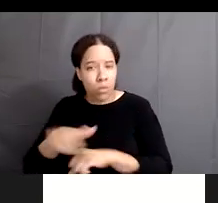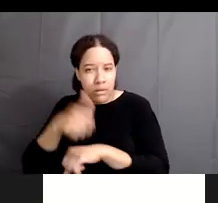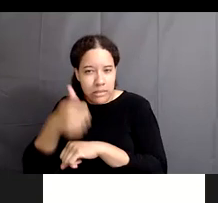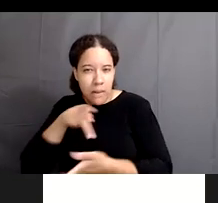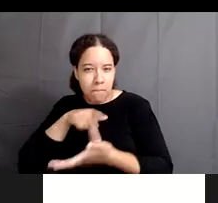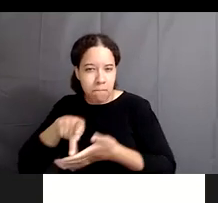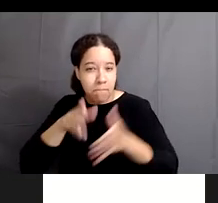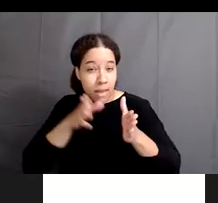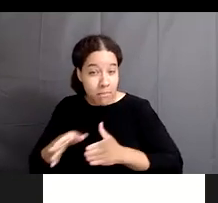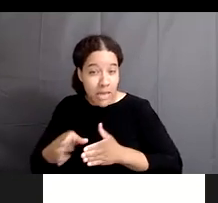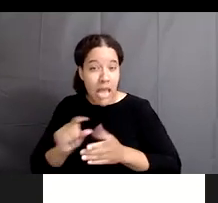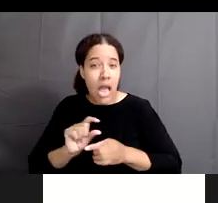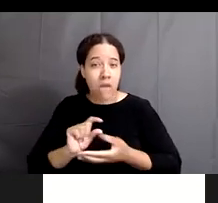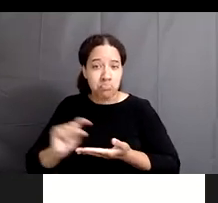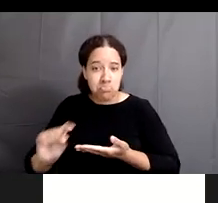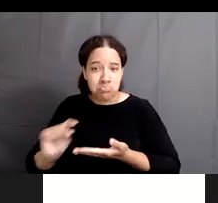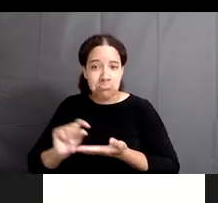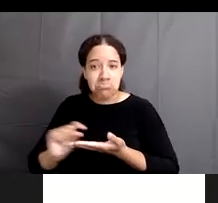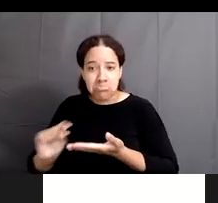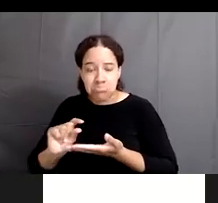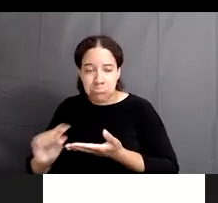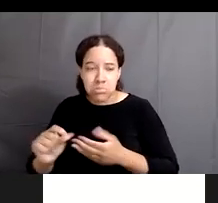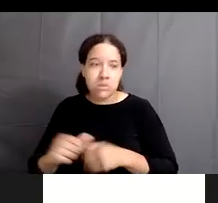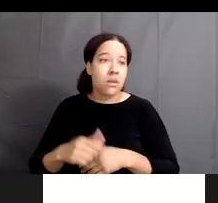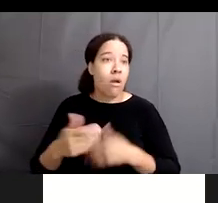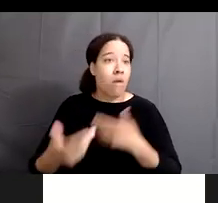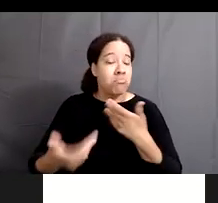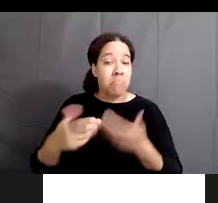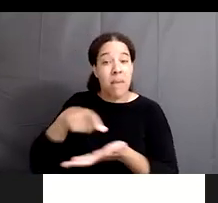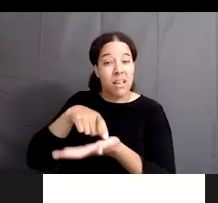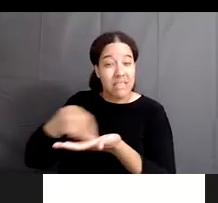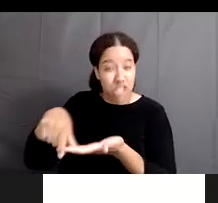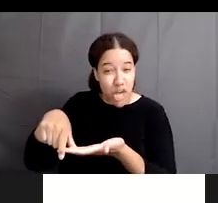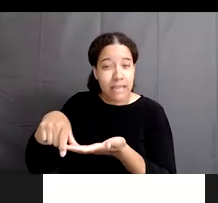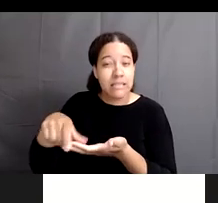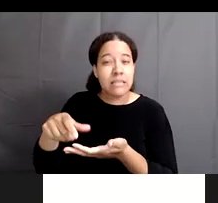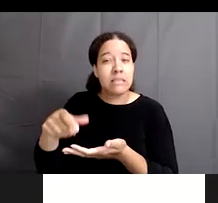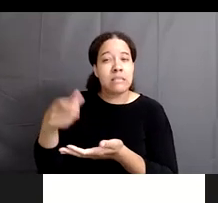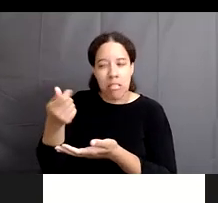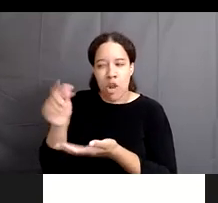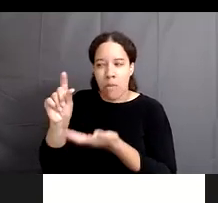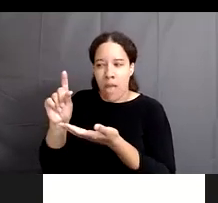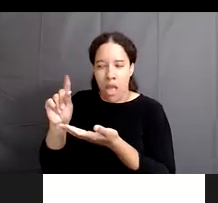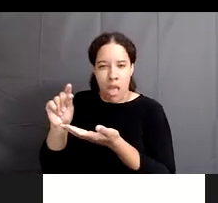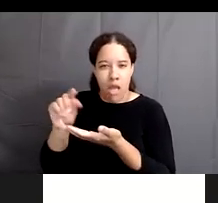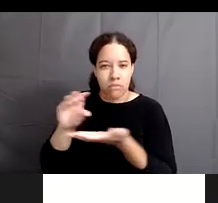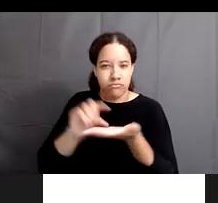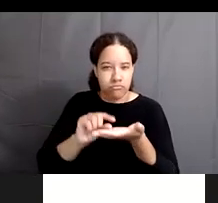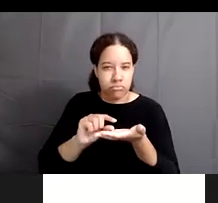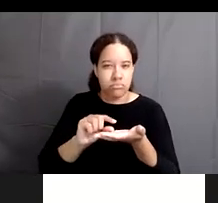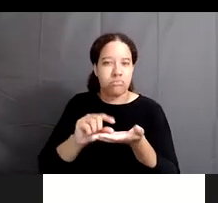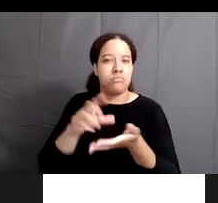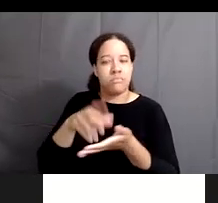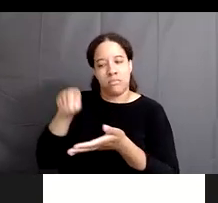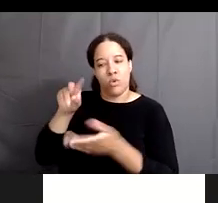strategies. That might be something like a payroll deduction, or somebody can make contributions toward their membership share as they're going